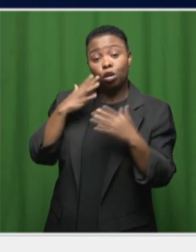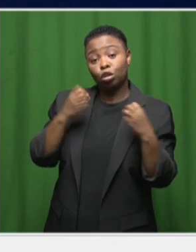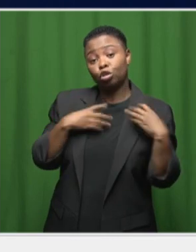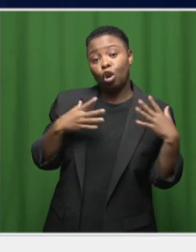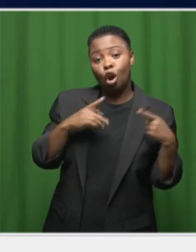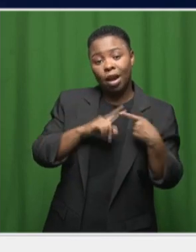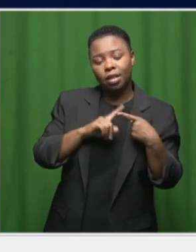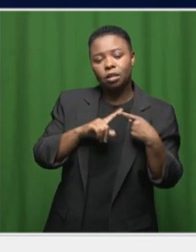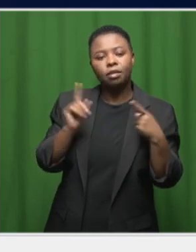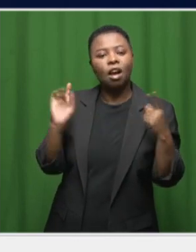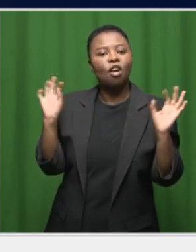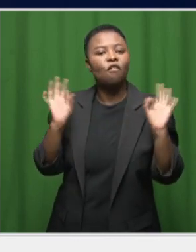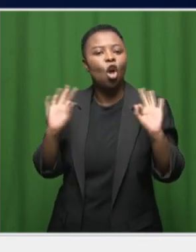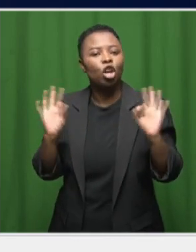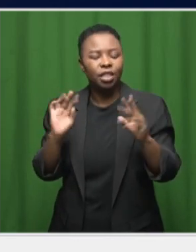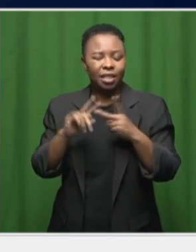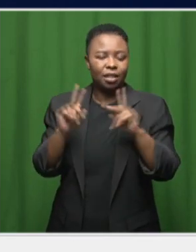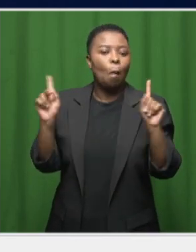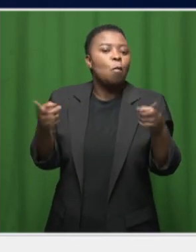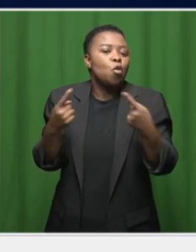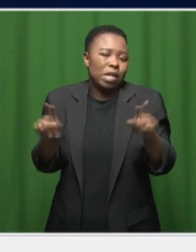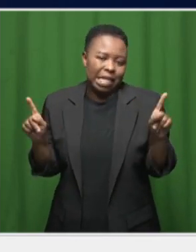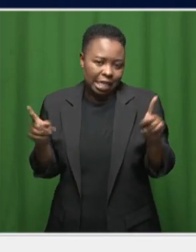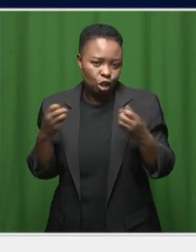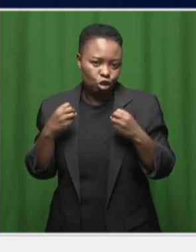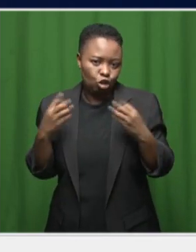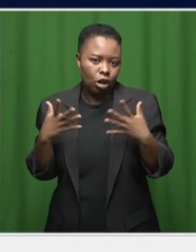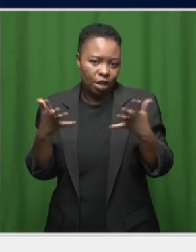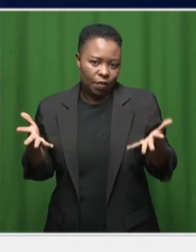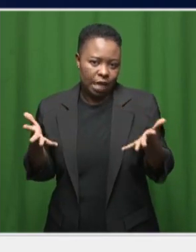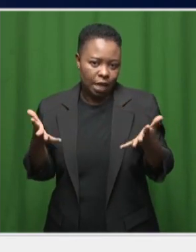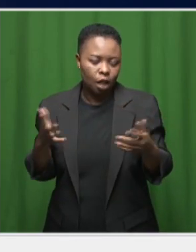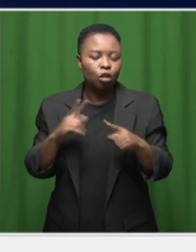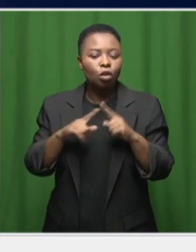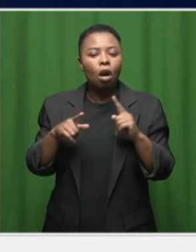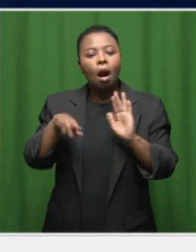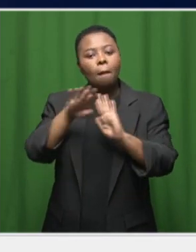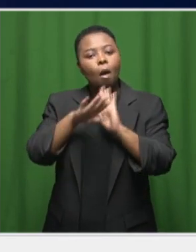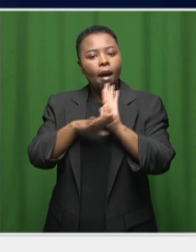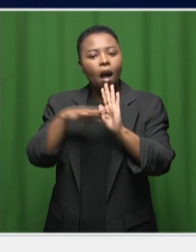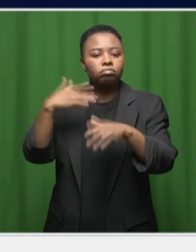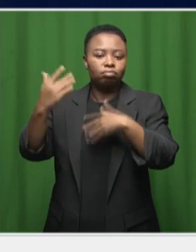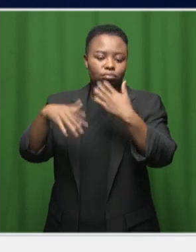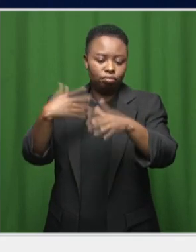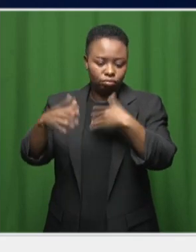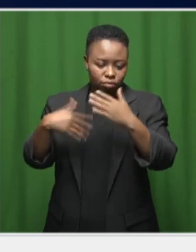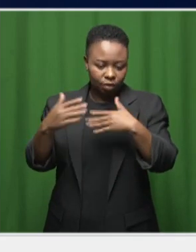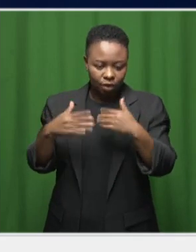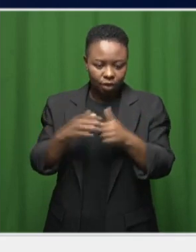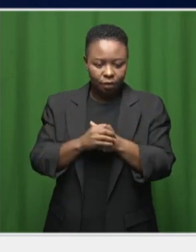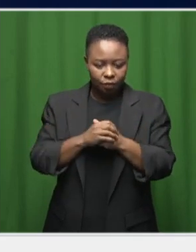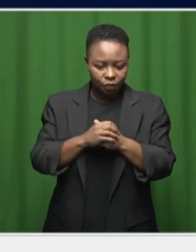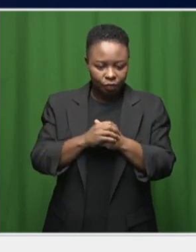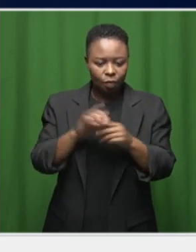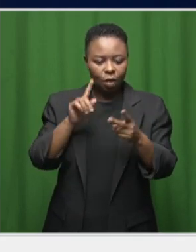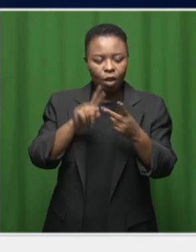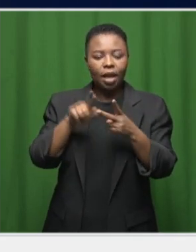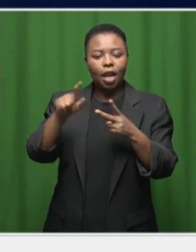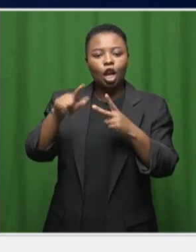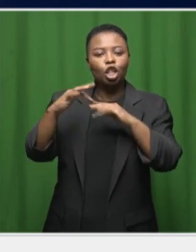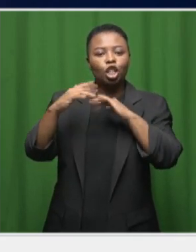more on fashion and music. So when I was going through the program, it ended up leading me to Jazz